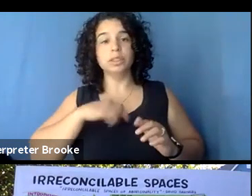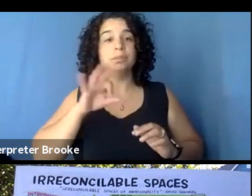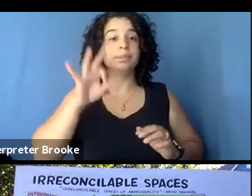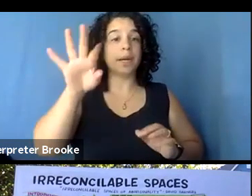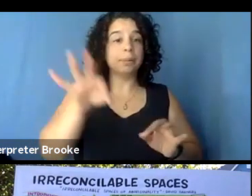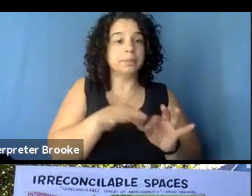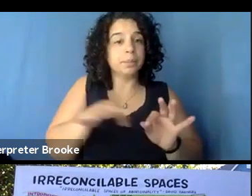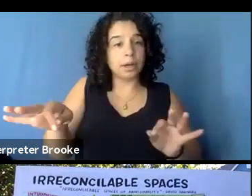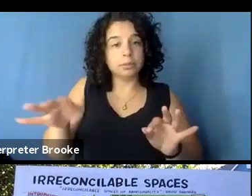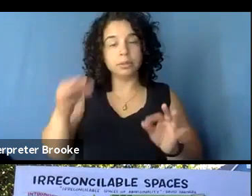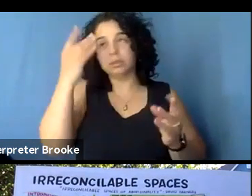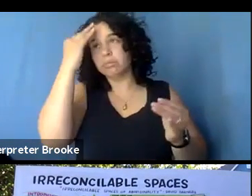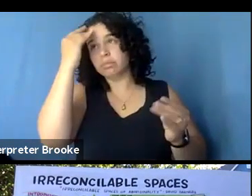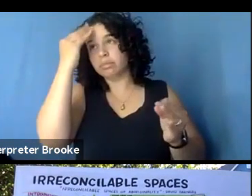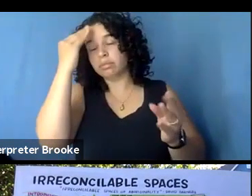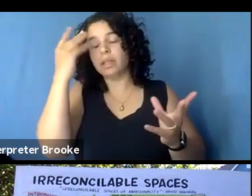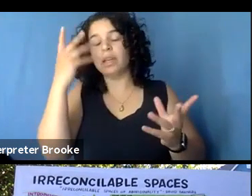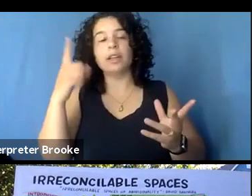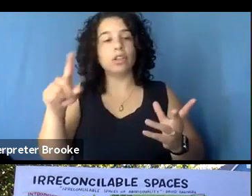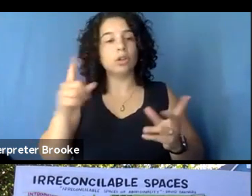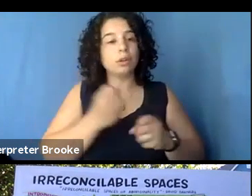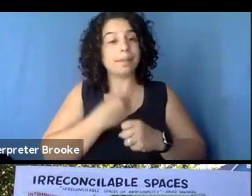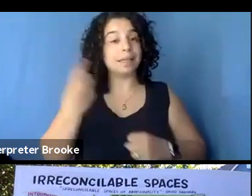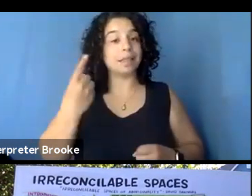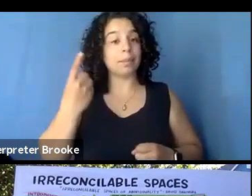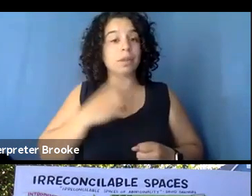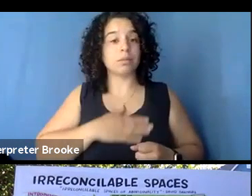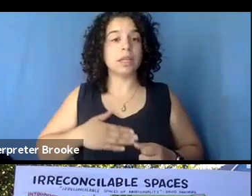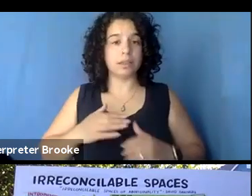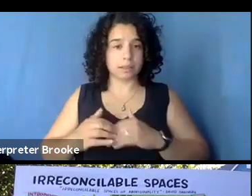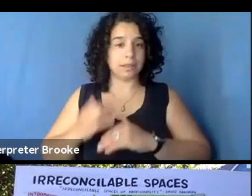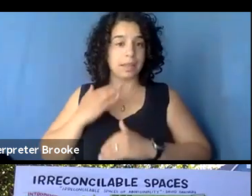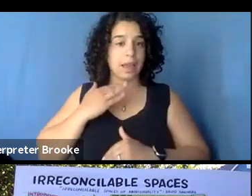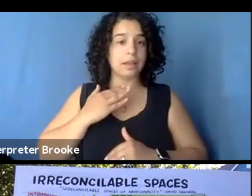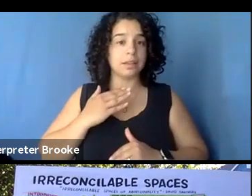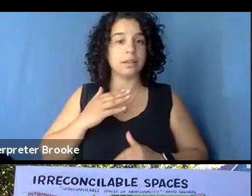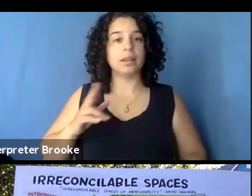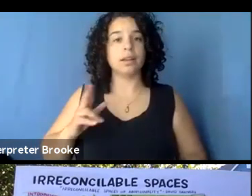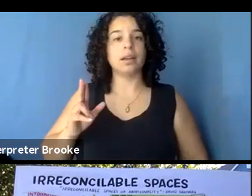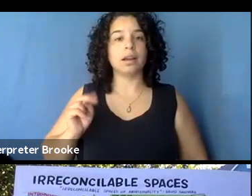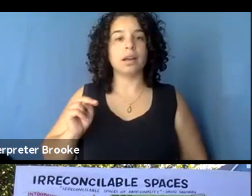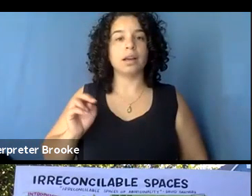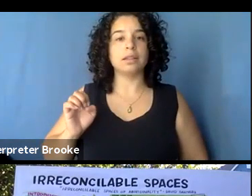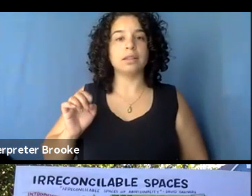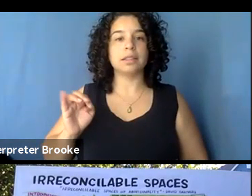these prompts that Jill is giving us, please do send it to